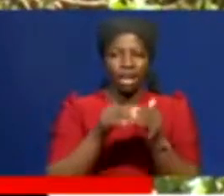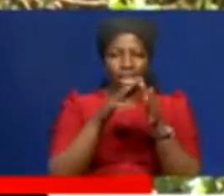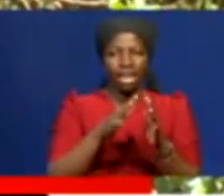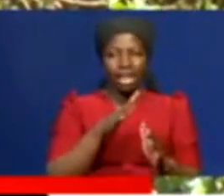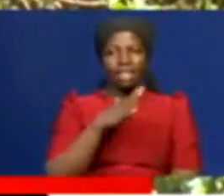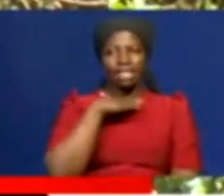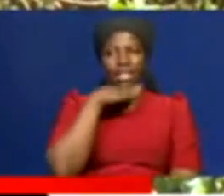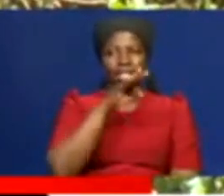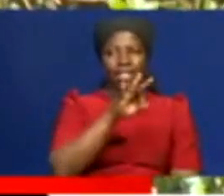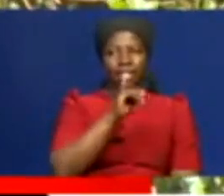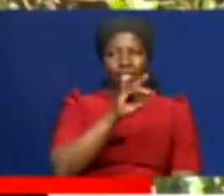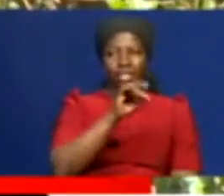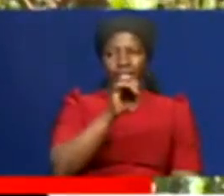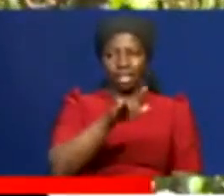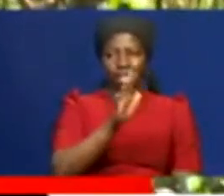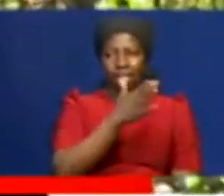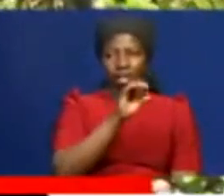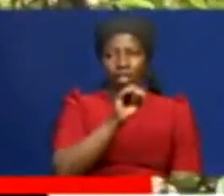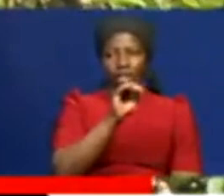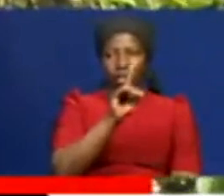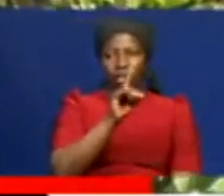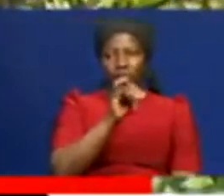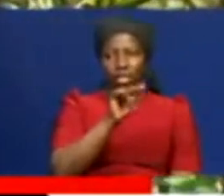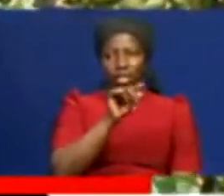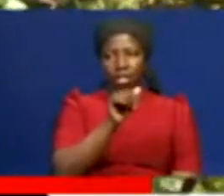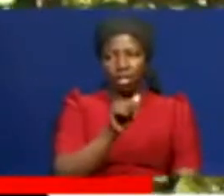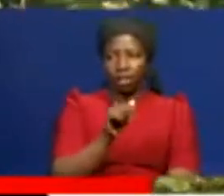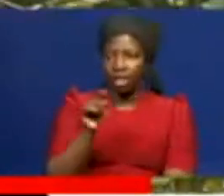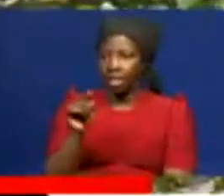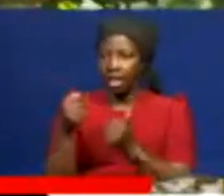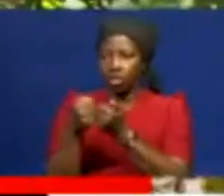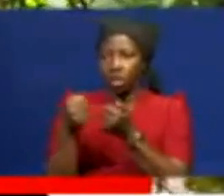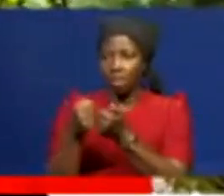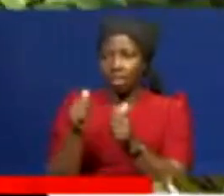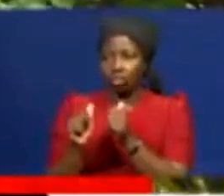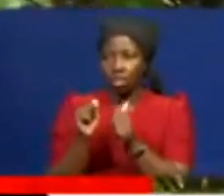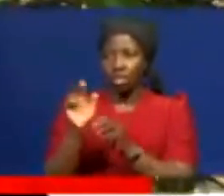Odinga. Mm-hmm. Mm-hmm. What I mean, this is a tournament that is